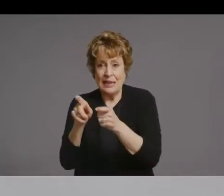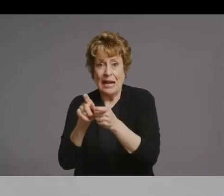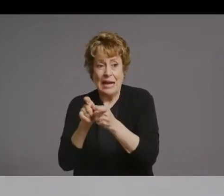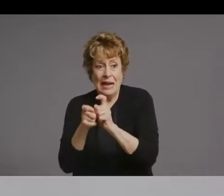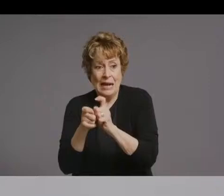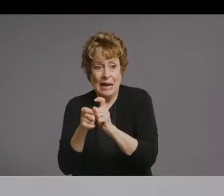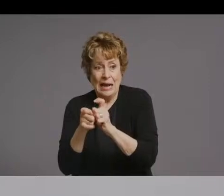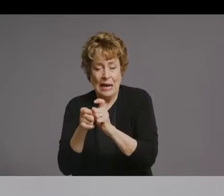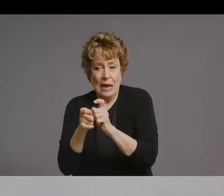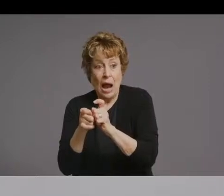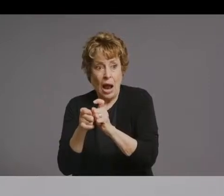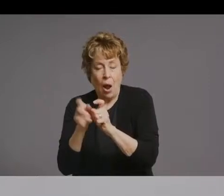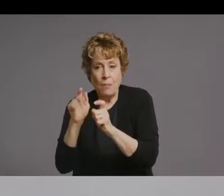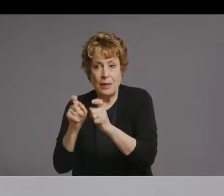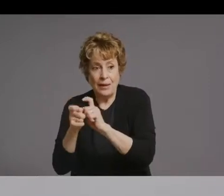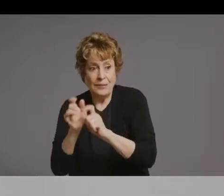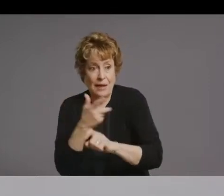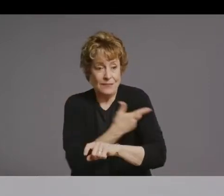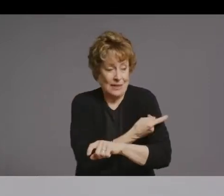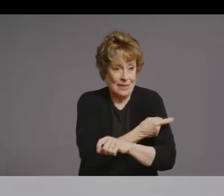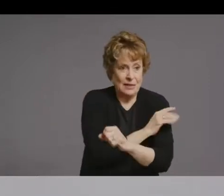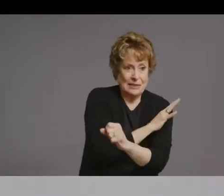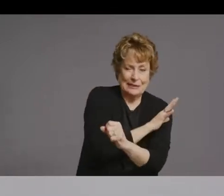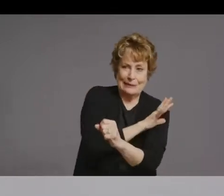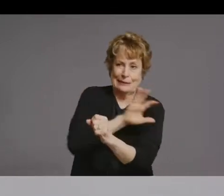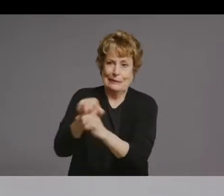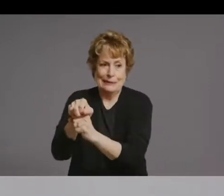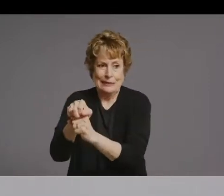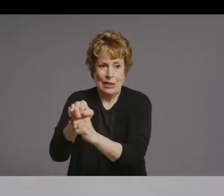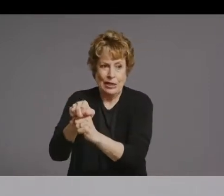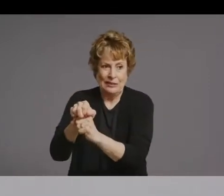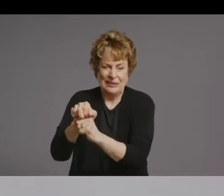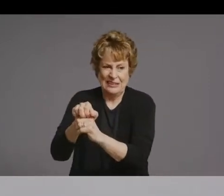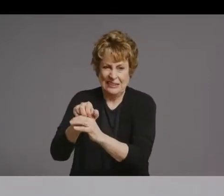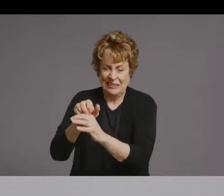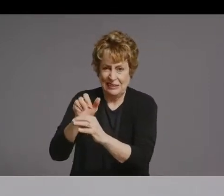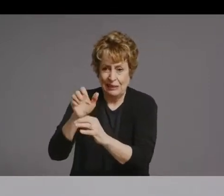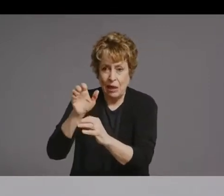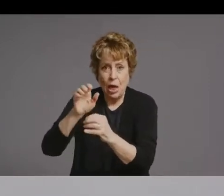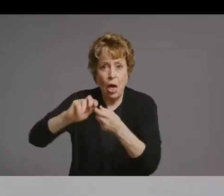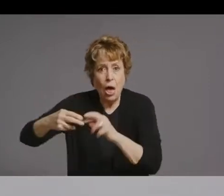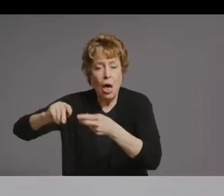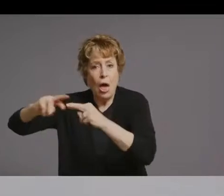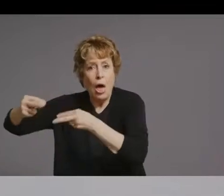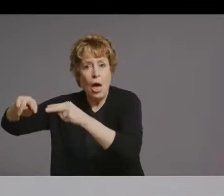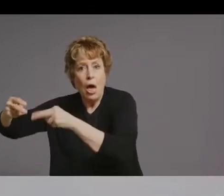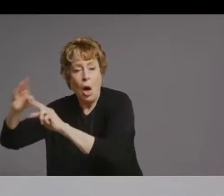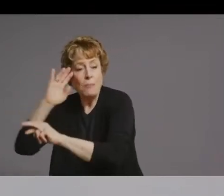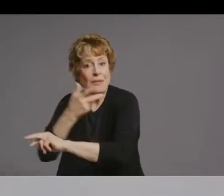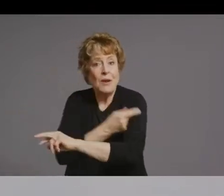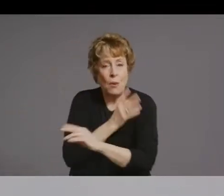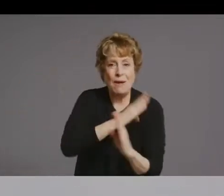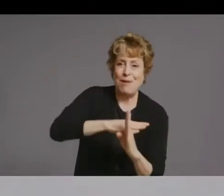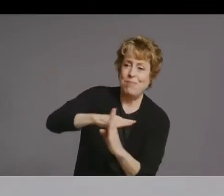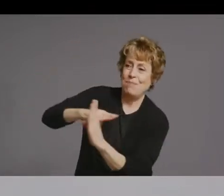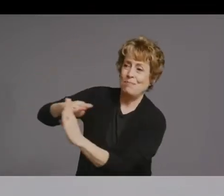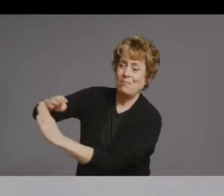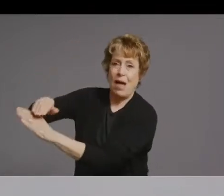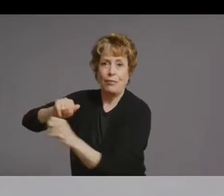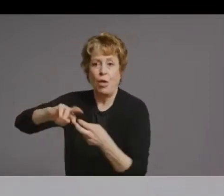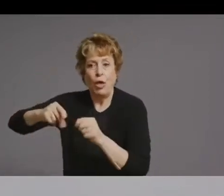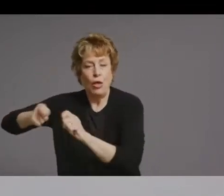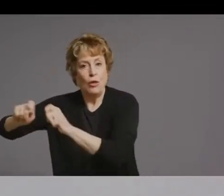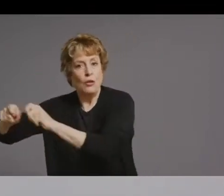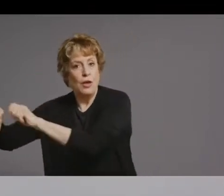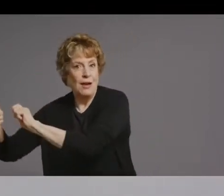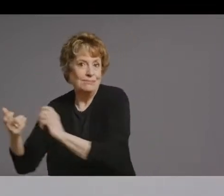should it pose the problem. Obviously, we know that doesn't pose a problem right now. Yeah, absolutely. So, you know, we've heard that